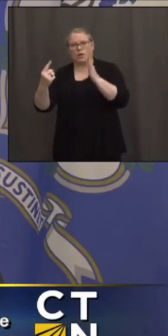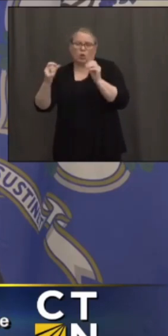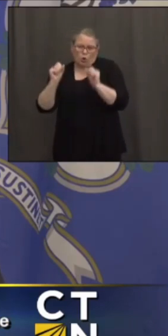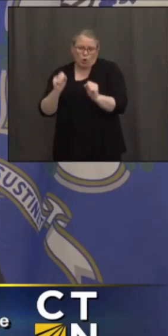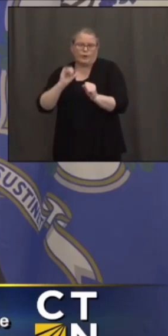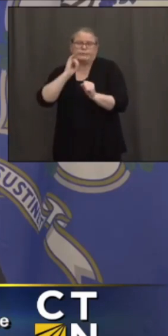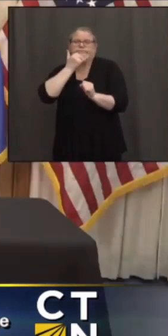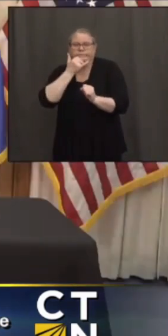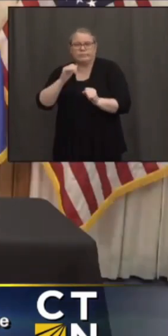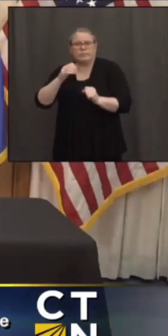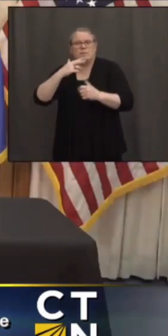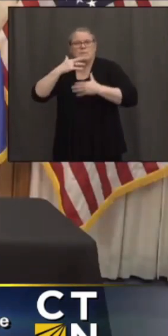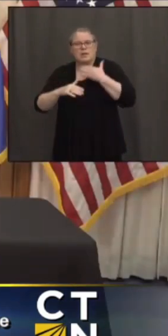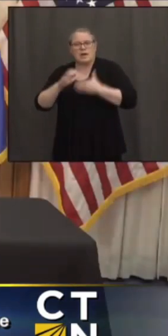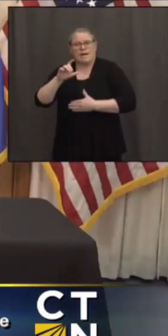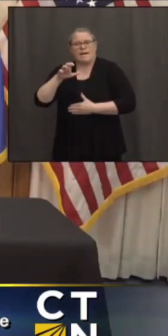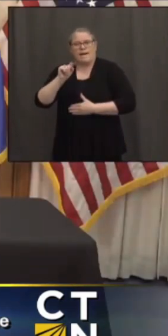week.